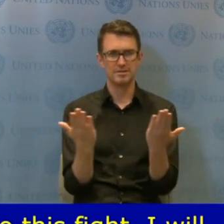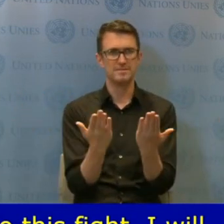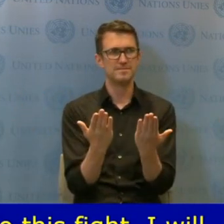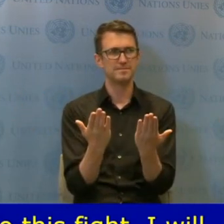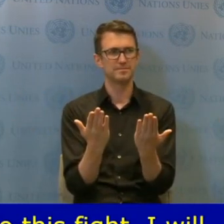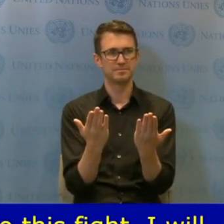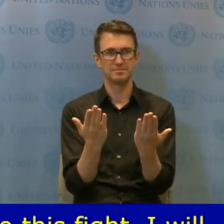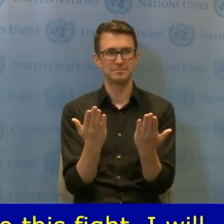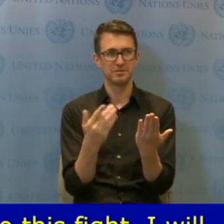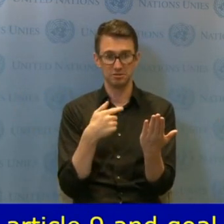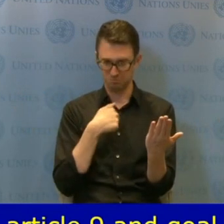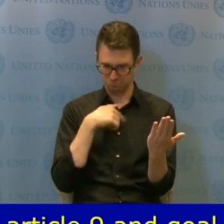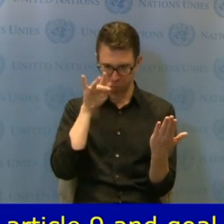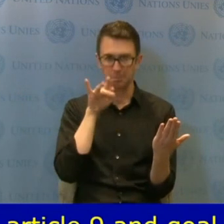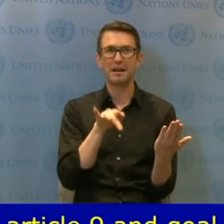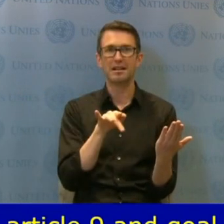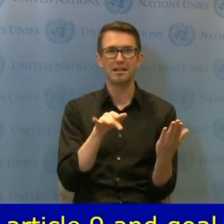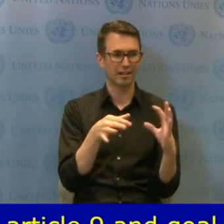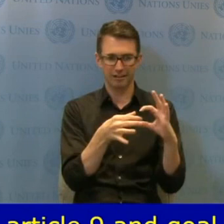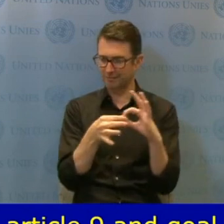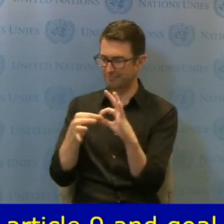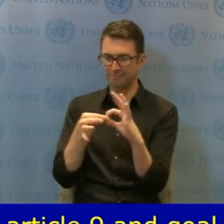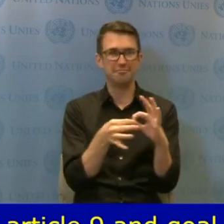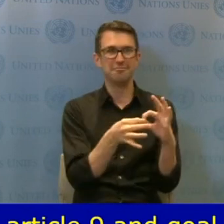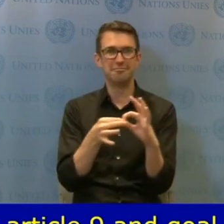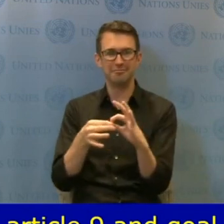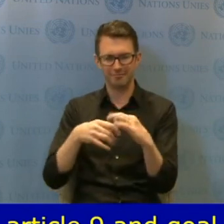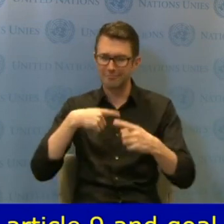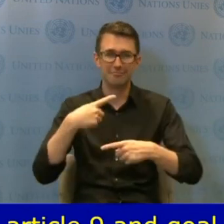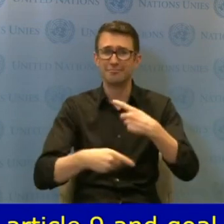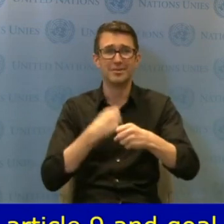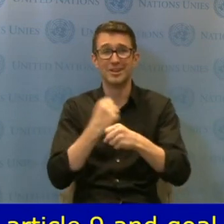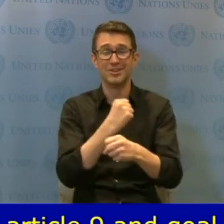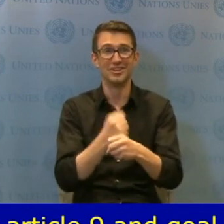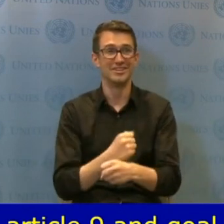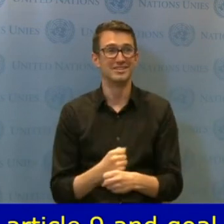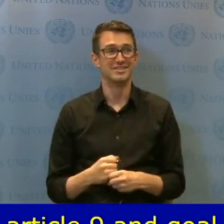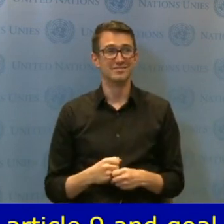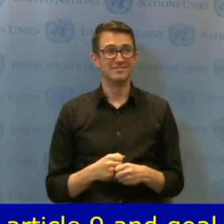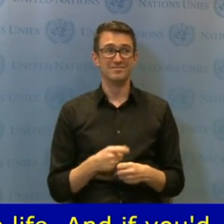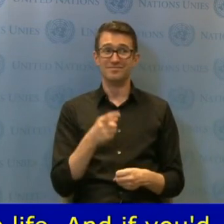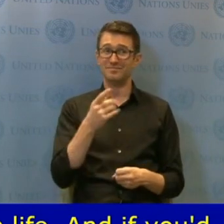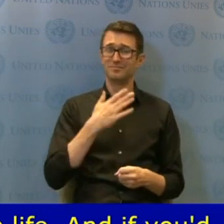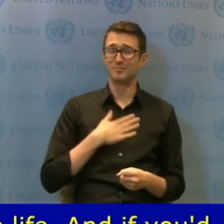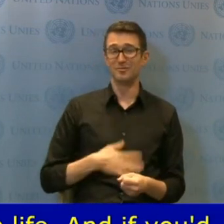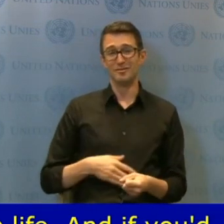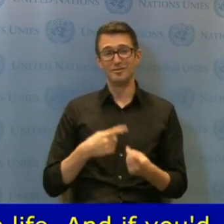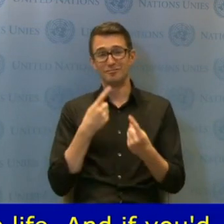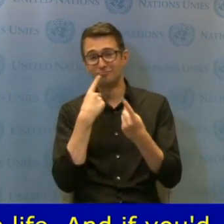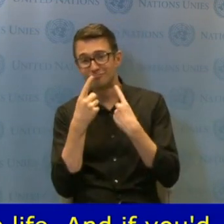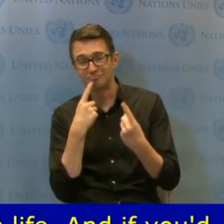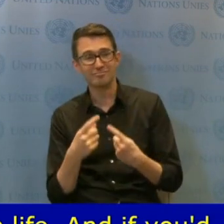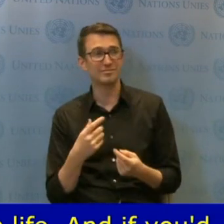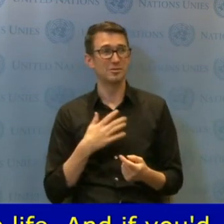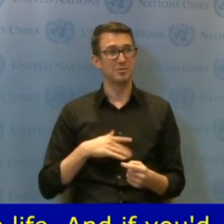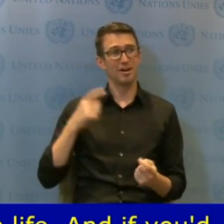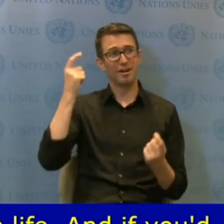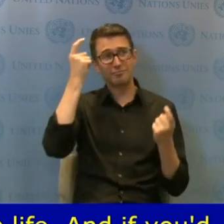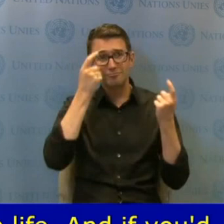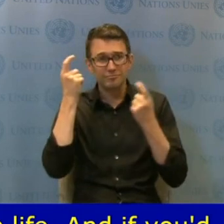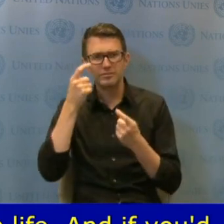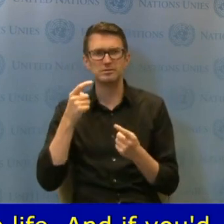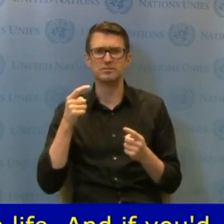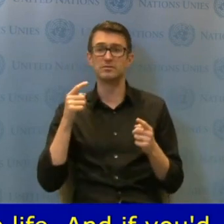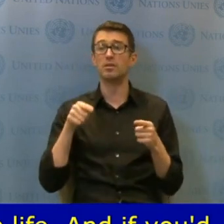these conversations through the Habitat 3 General Assembly of Partners, you can